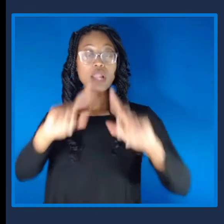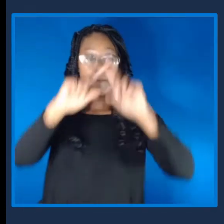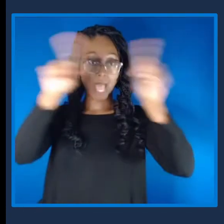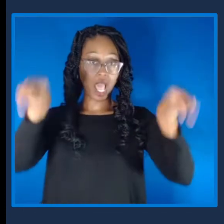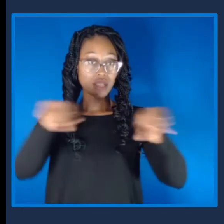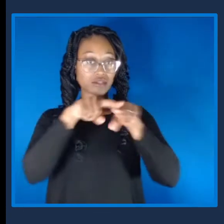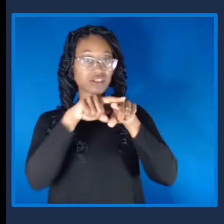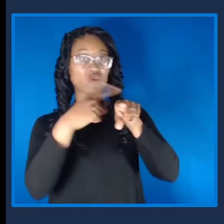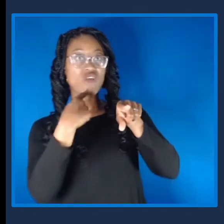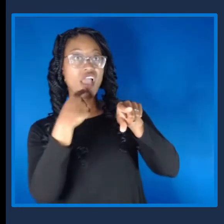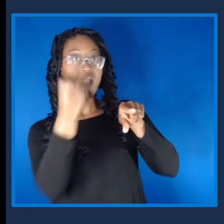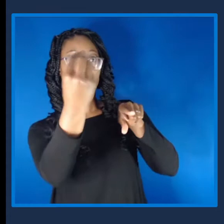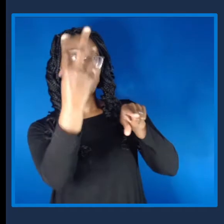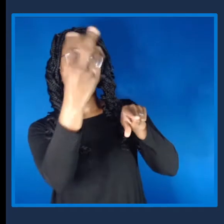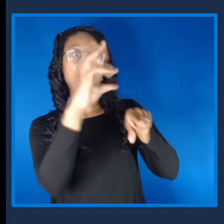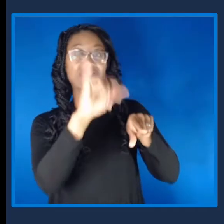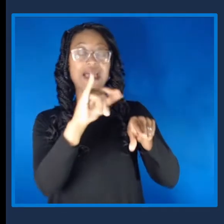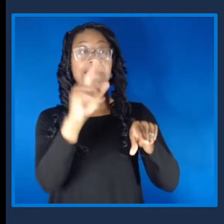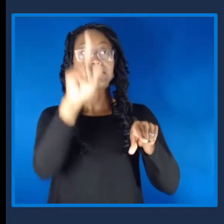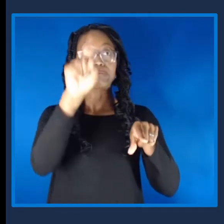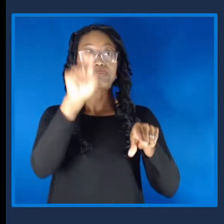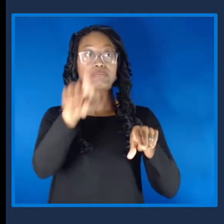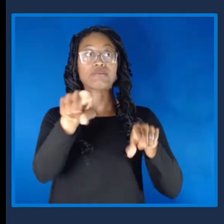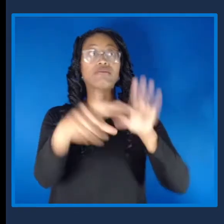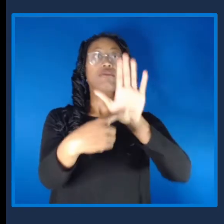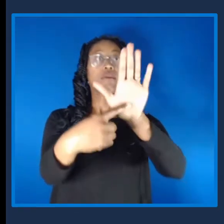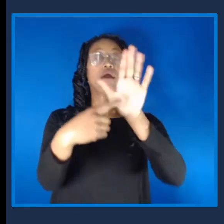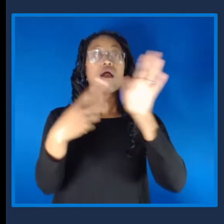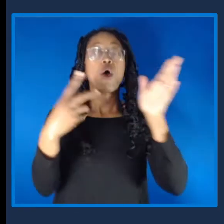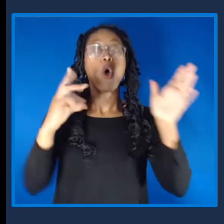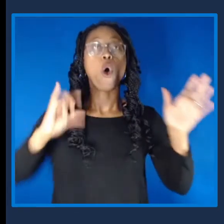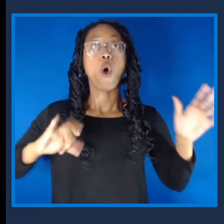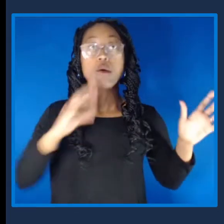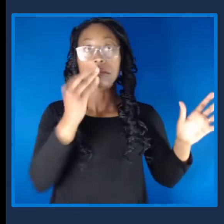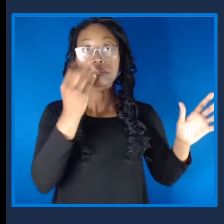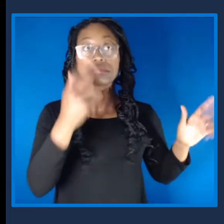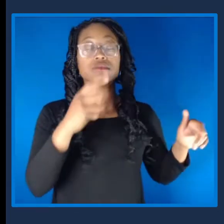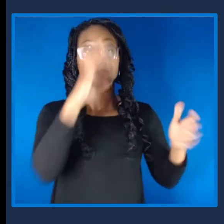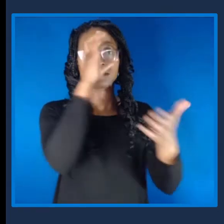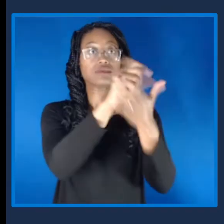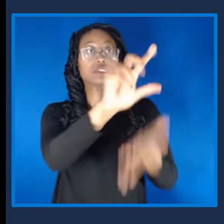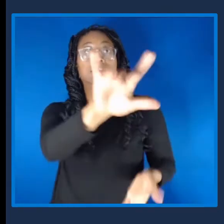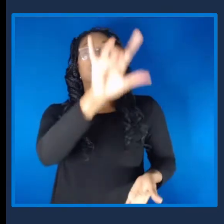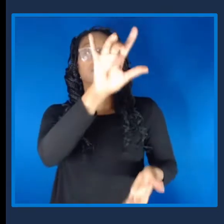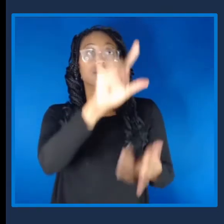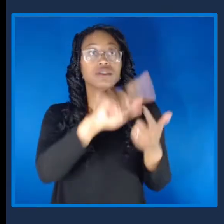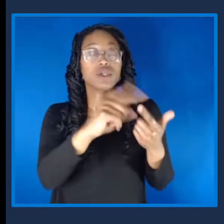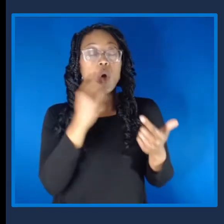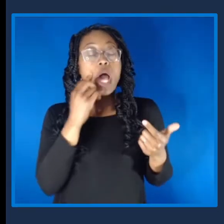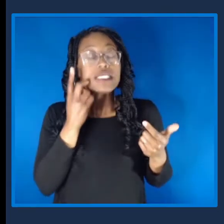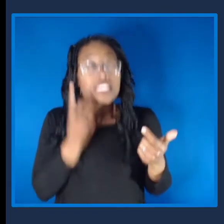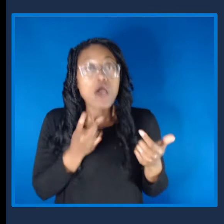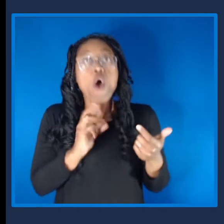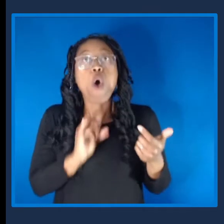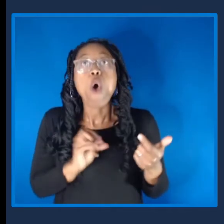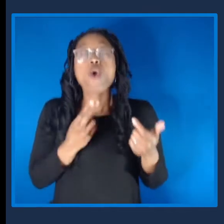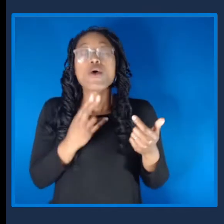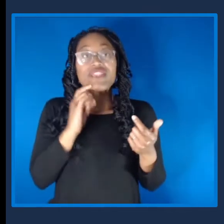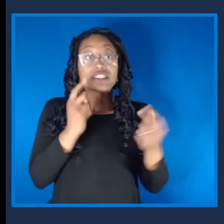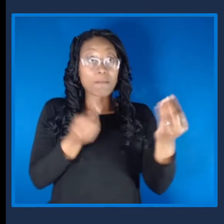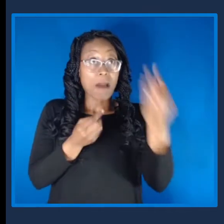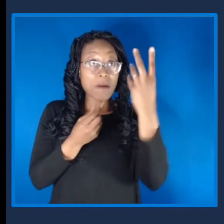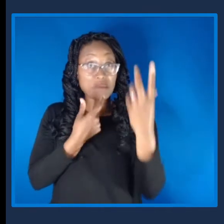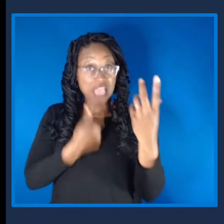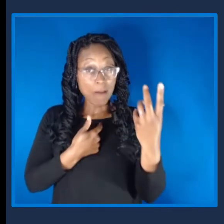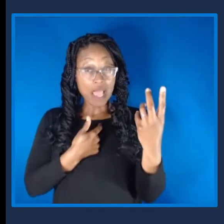the issue and an icon. So you can select the icon. You can then see a pop-up that